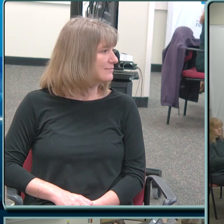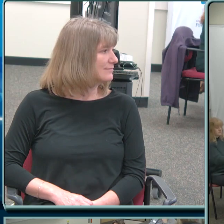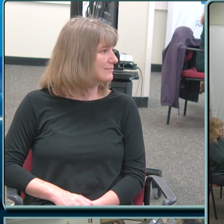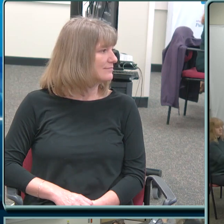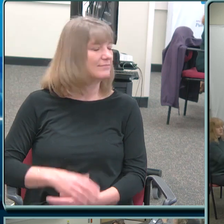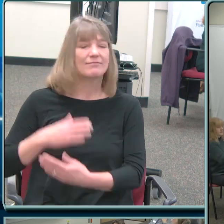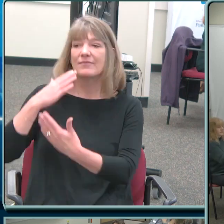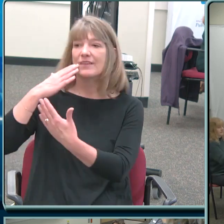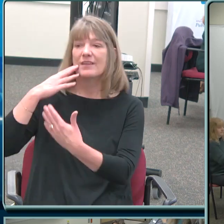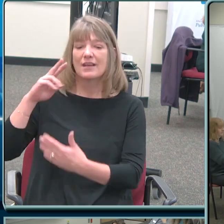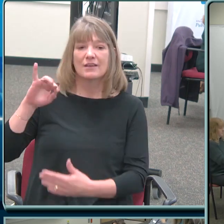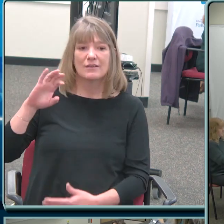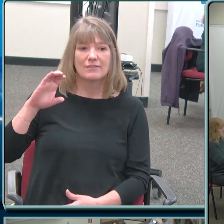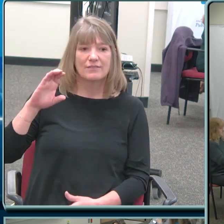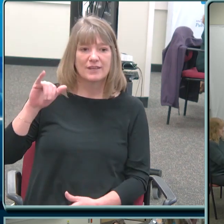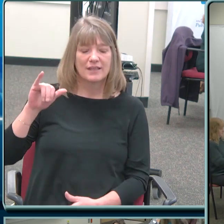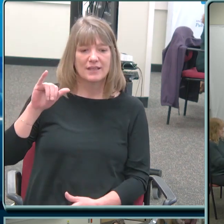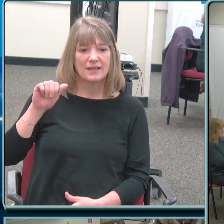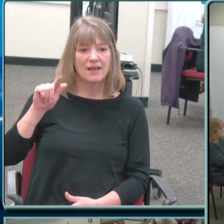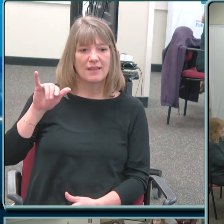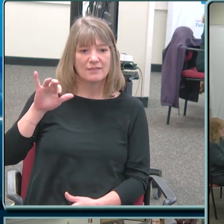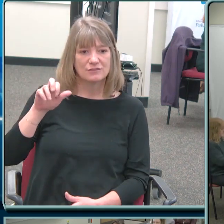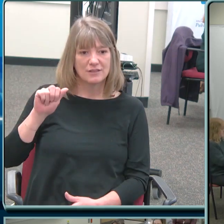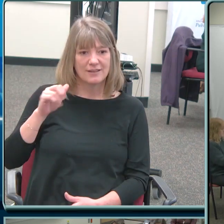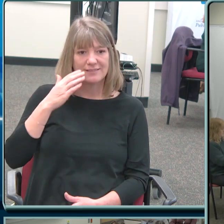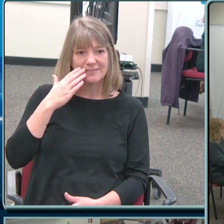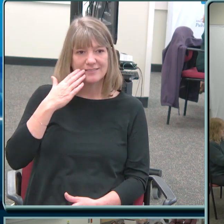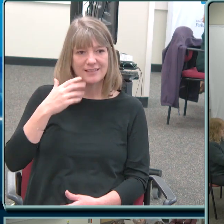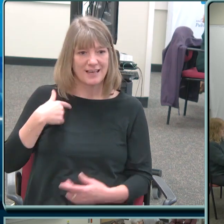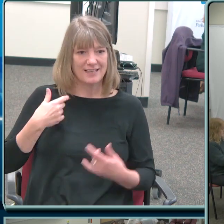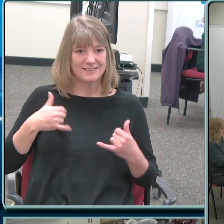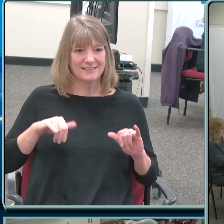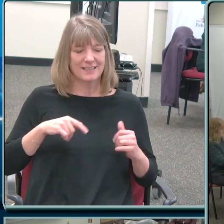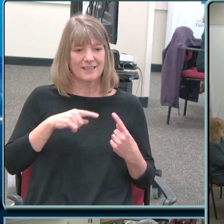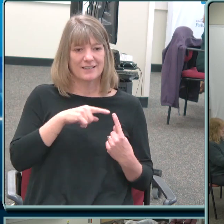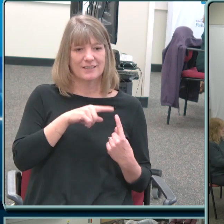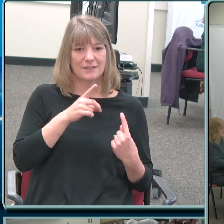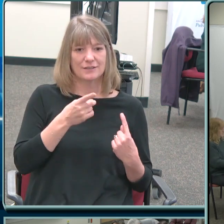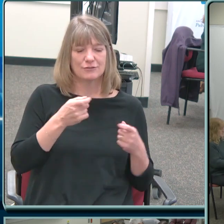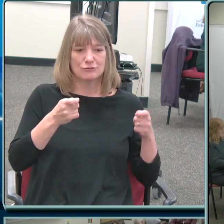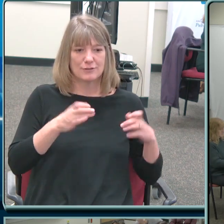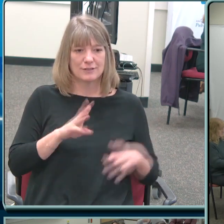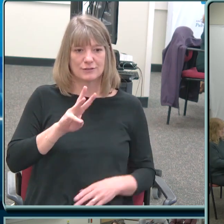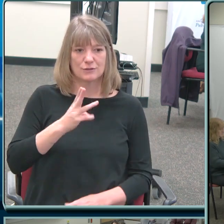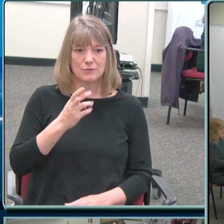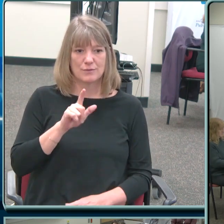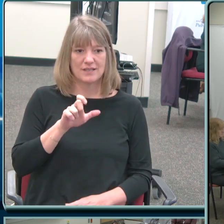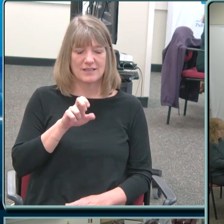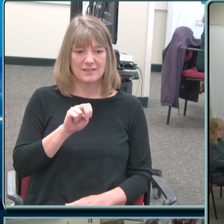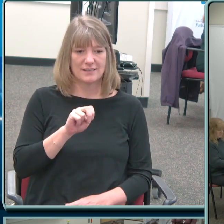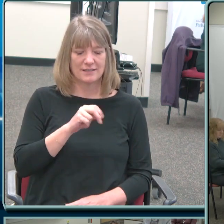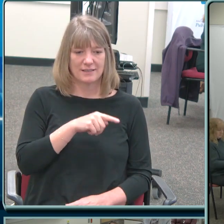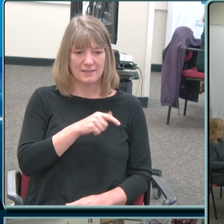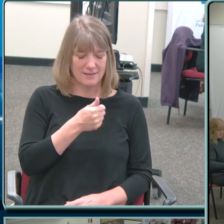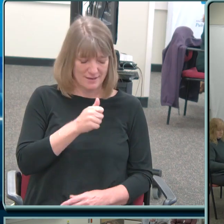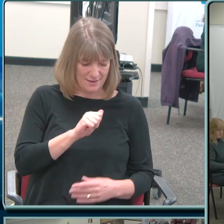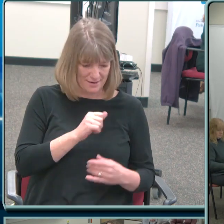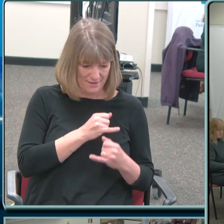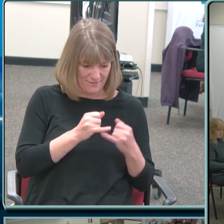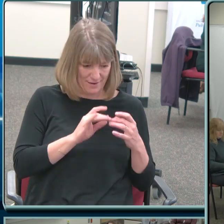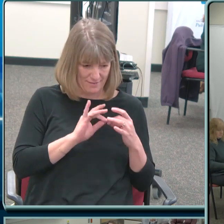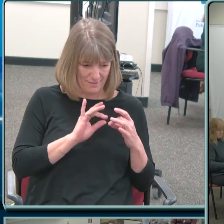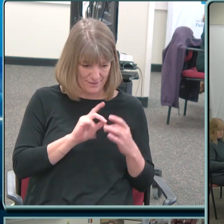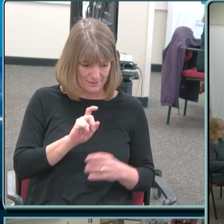Thank you, Vicki. Thank you, Alicia. And I do still have Director Whelan with us. Director Whelan, any final